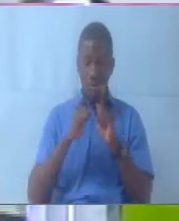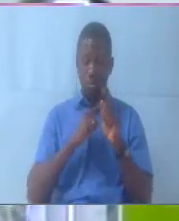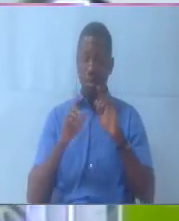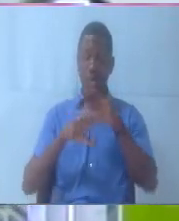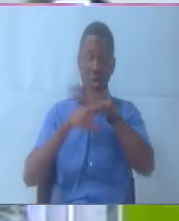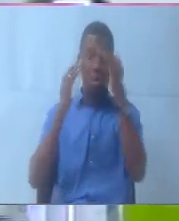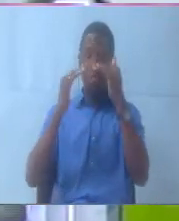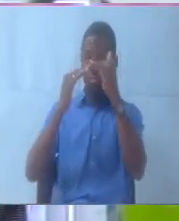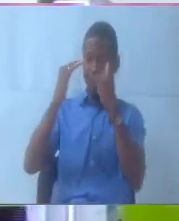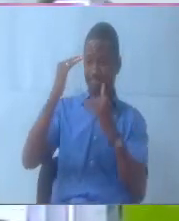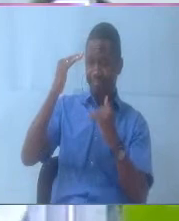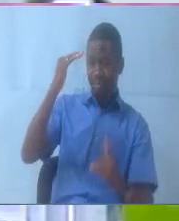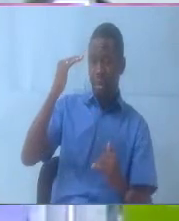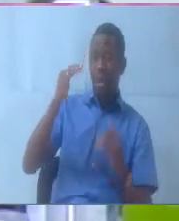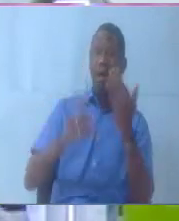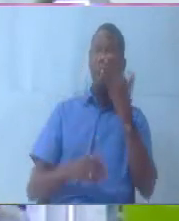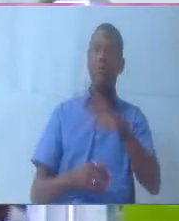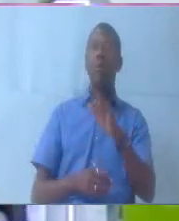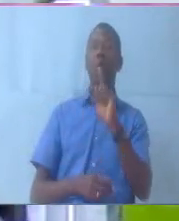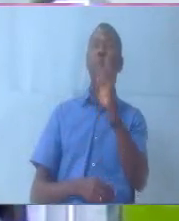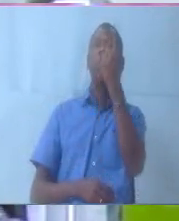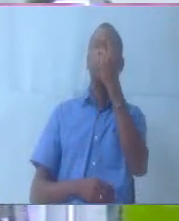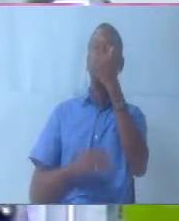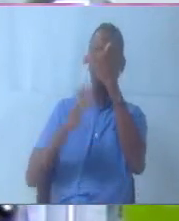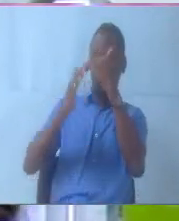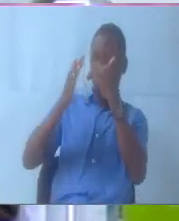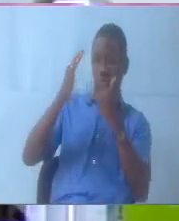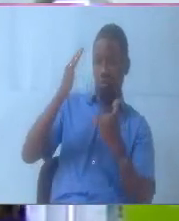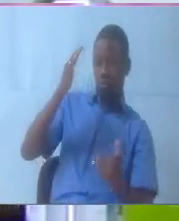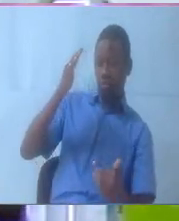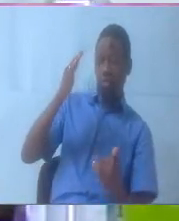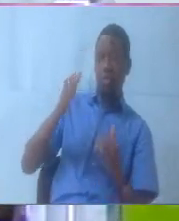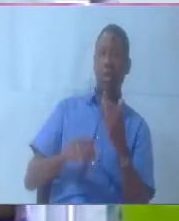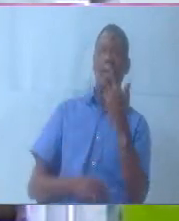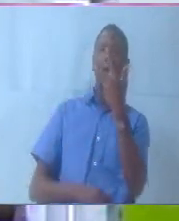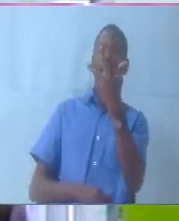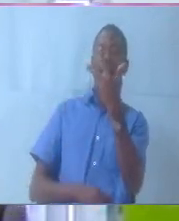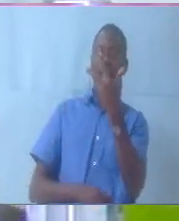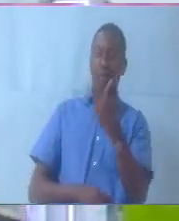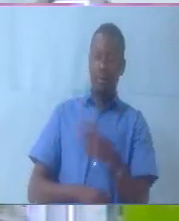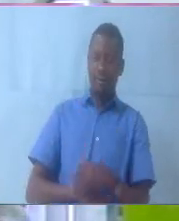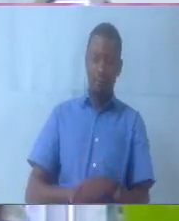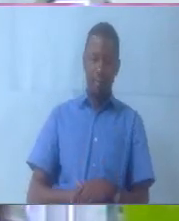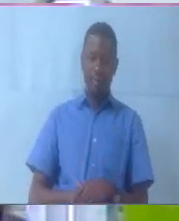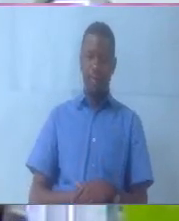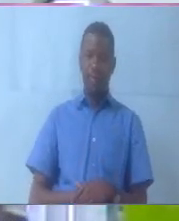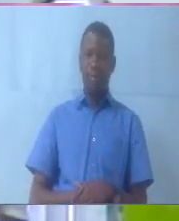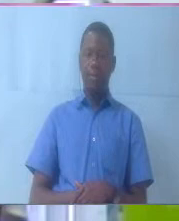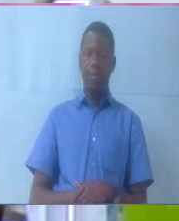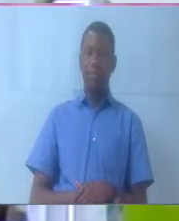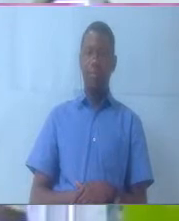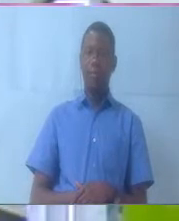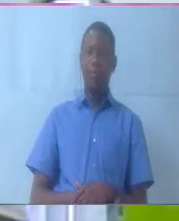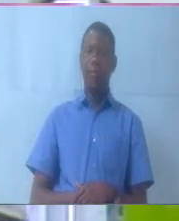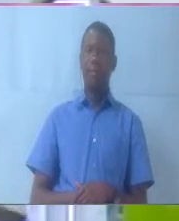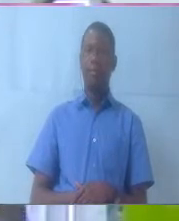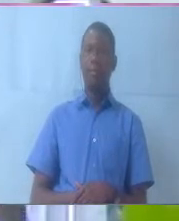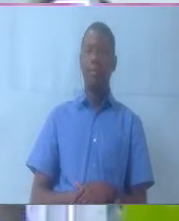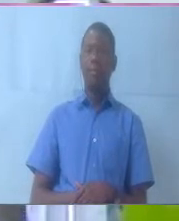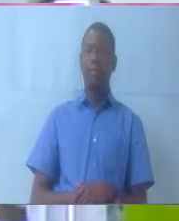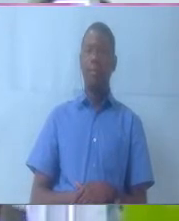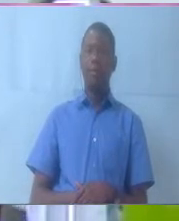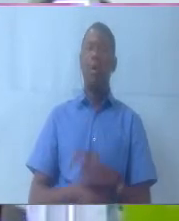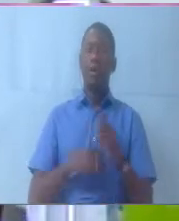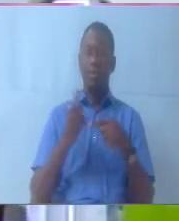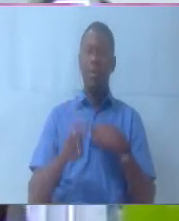8. Andungila kuma kan safere ngo jumi alon ko ye wole nati commission nyati ngola jang nga fannal jubel kabo killing kata fo sey. So we